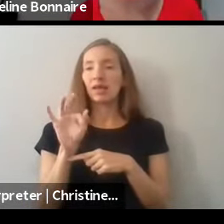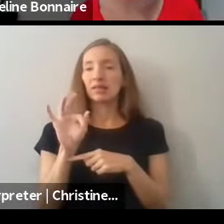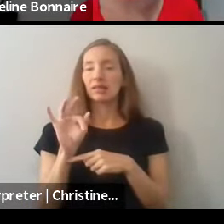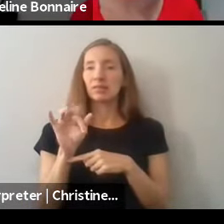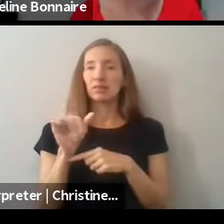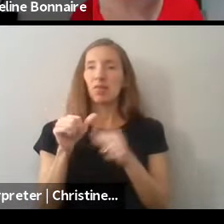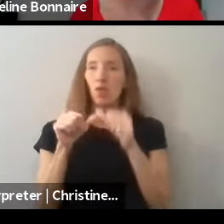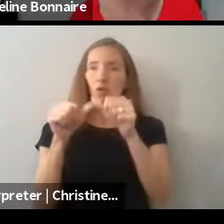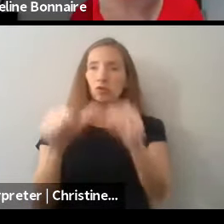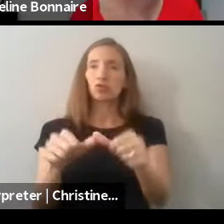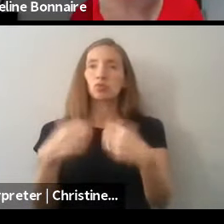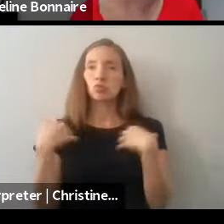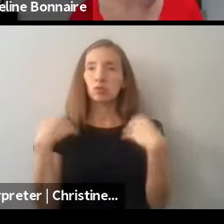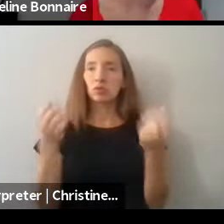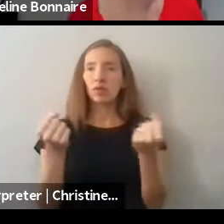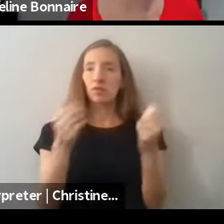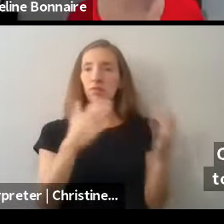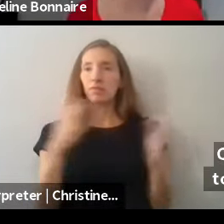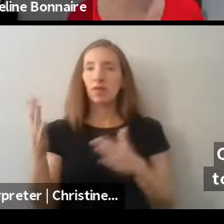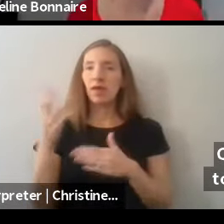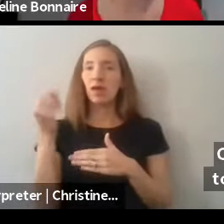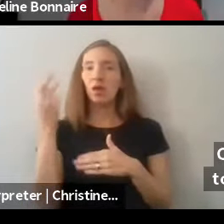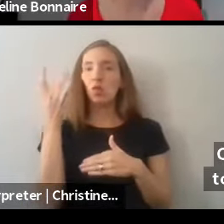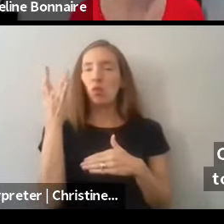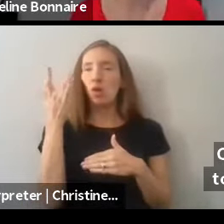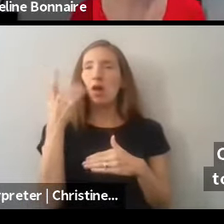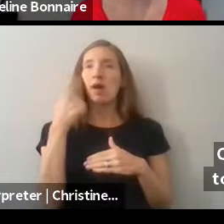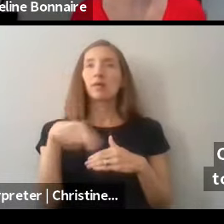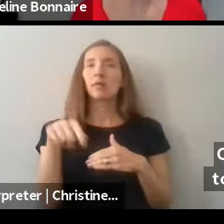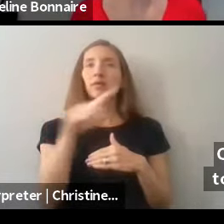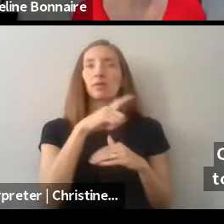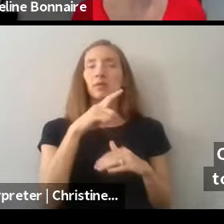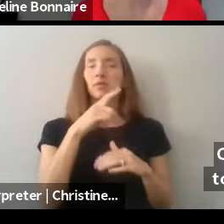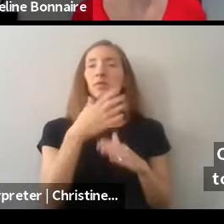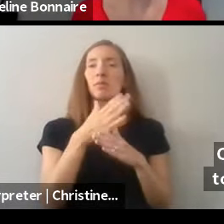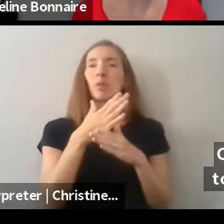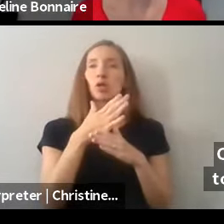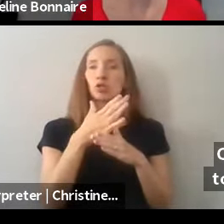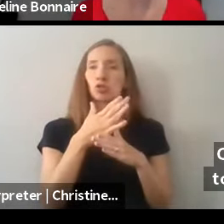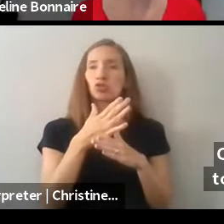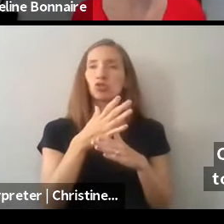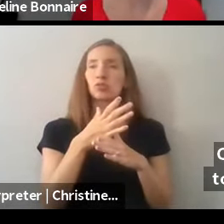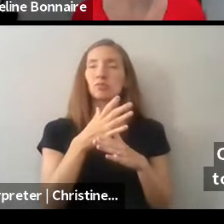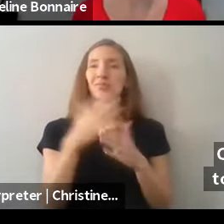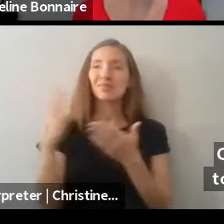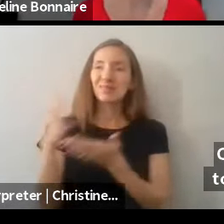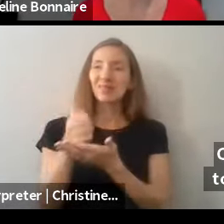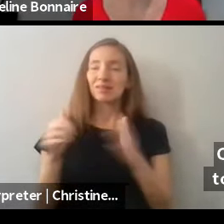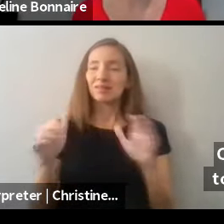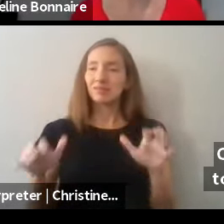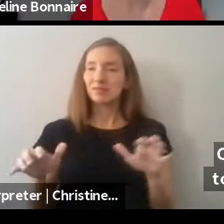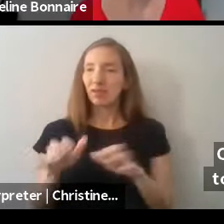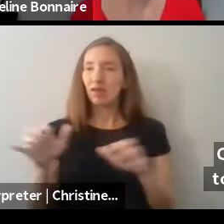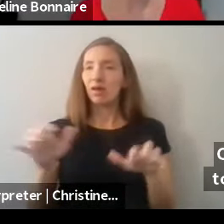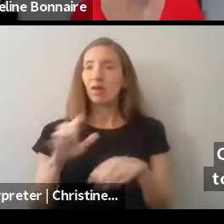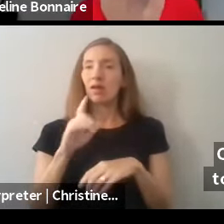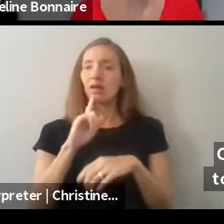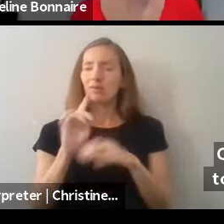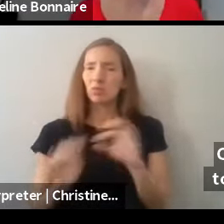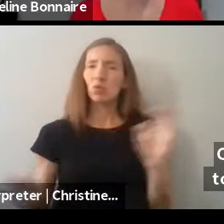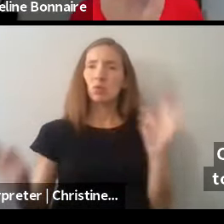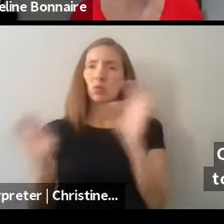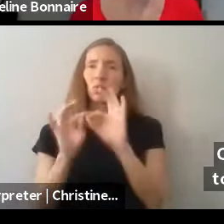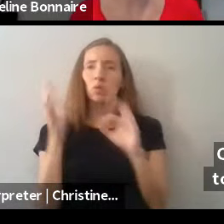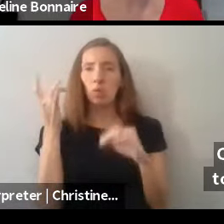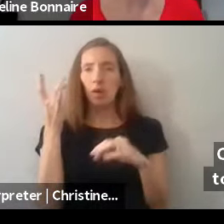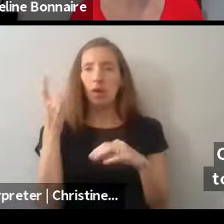And why are multi-stakeholder partnerships and collective action so critical to combating gender-based violence